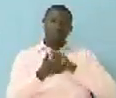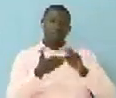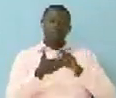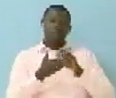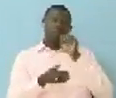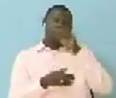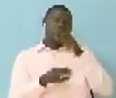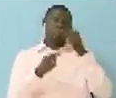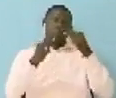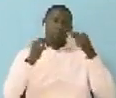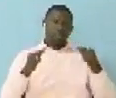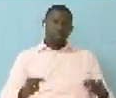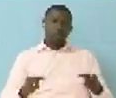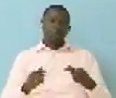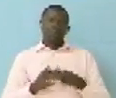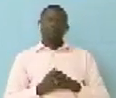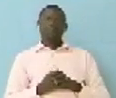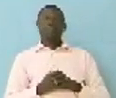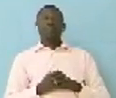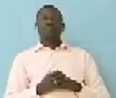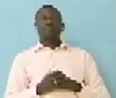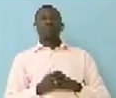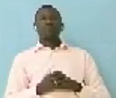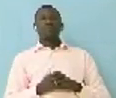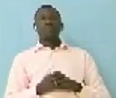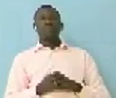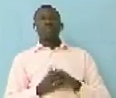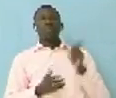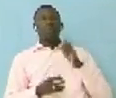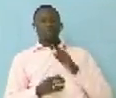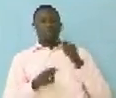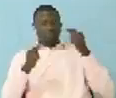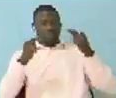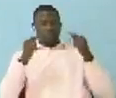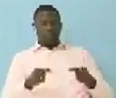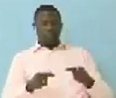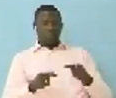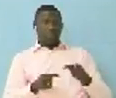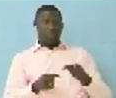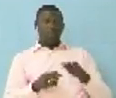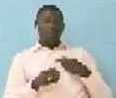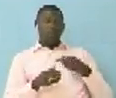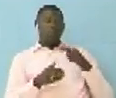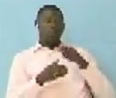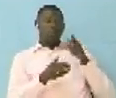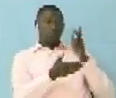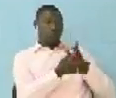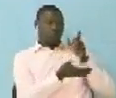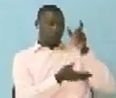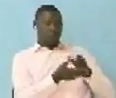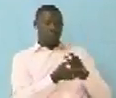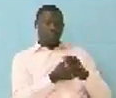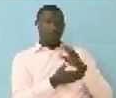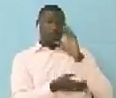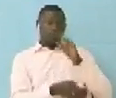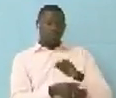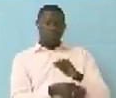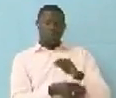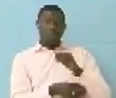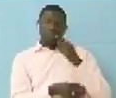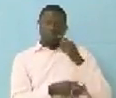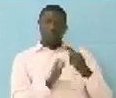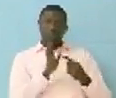Mr. Witness, what the witness has just done is to say that